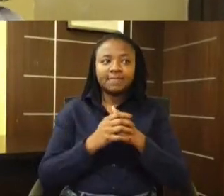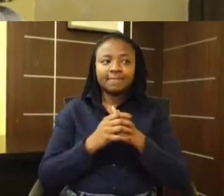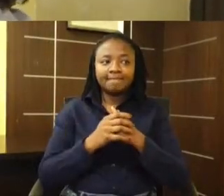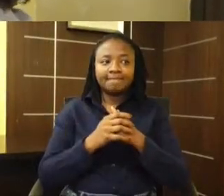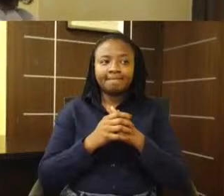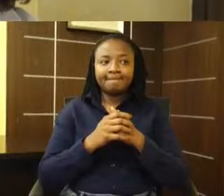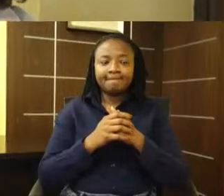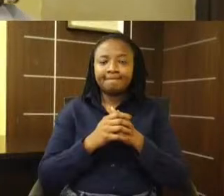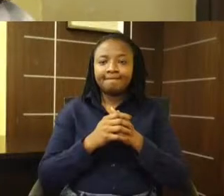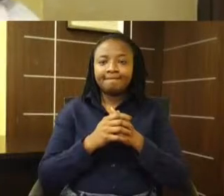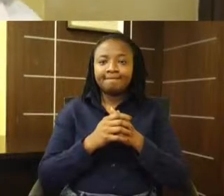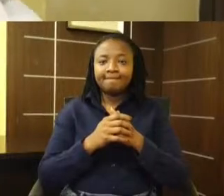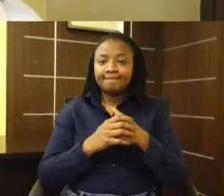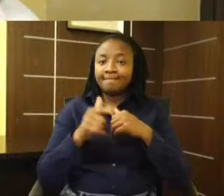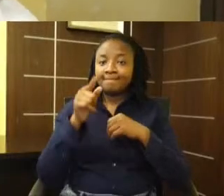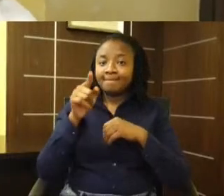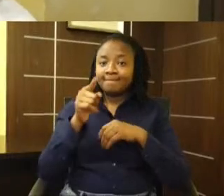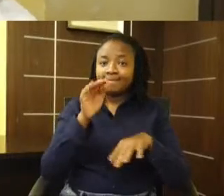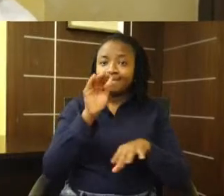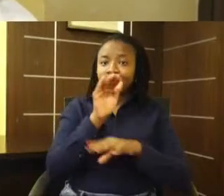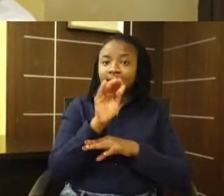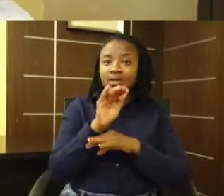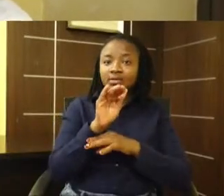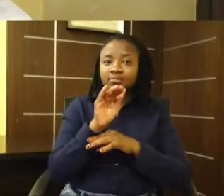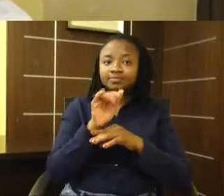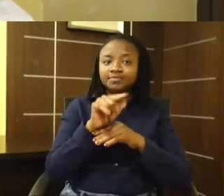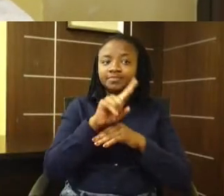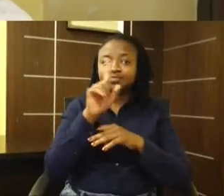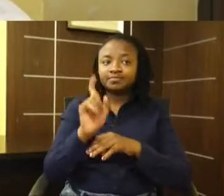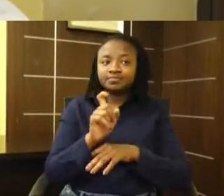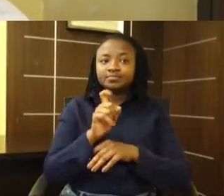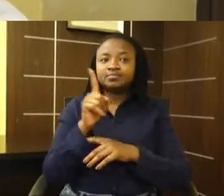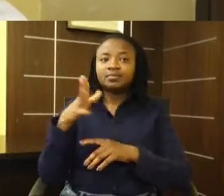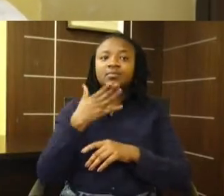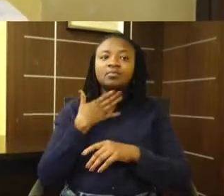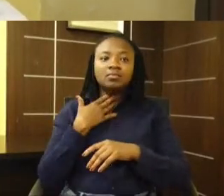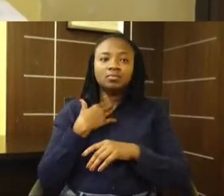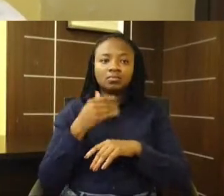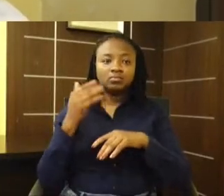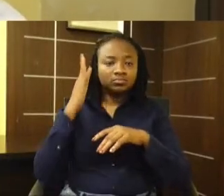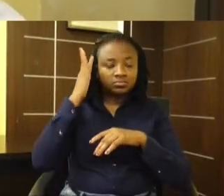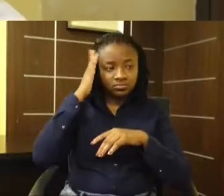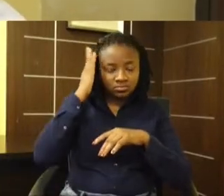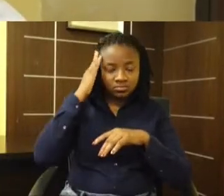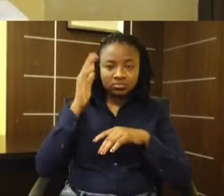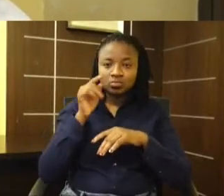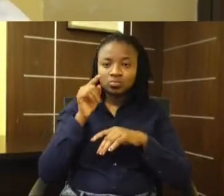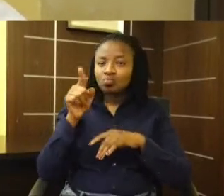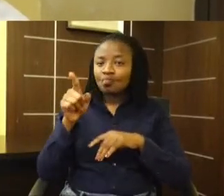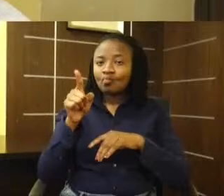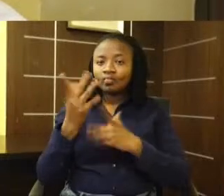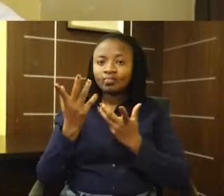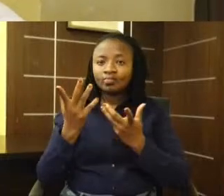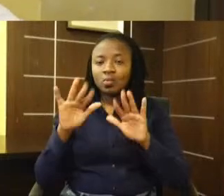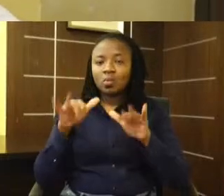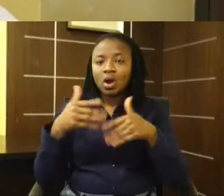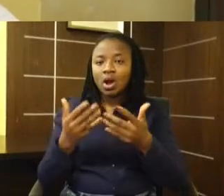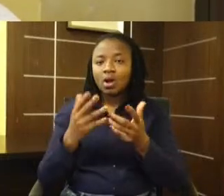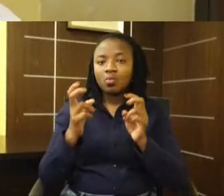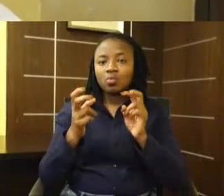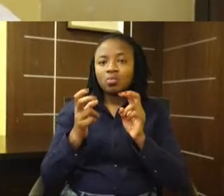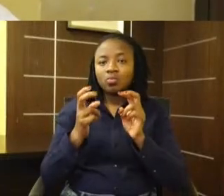with disability actually, and he wanted to know how you are reaching out